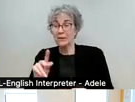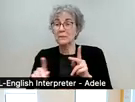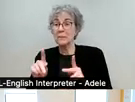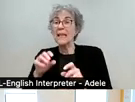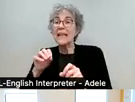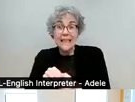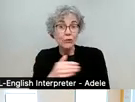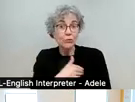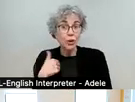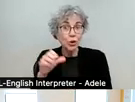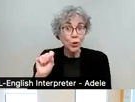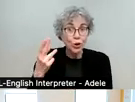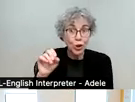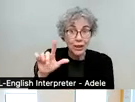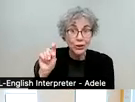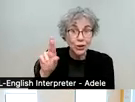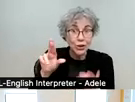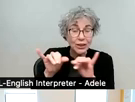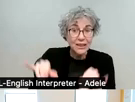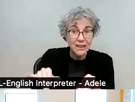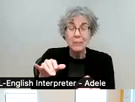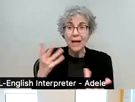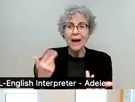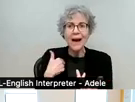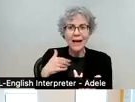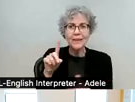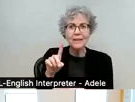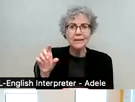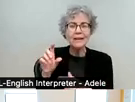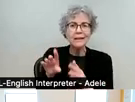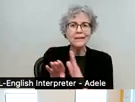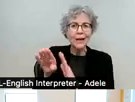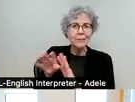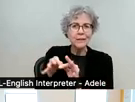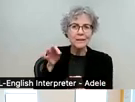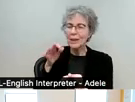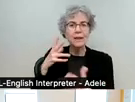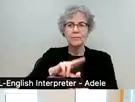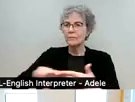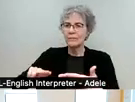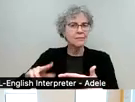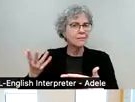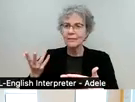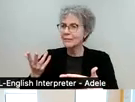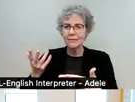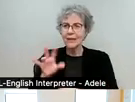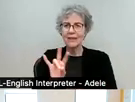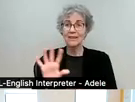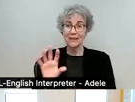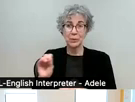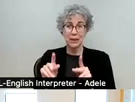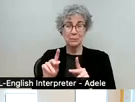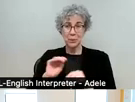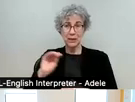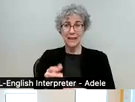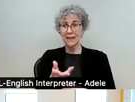anyway, have a developmental disability that is often undiagnosed. And as we know, 75% of people live in poverty. There's